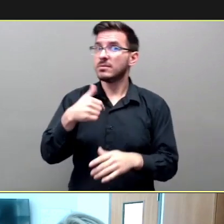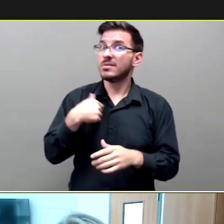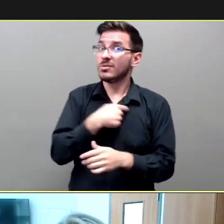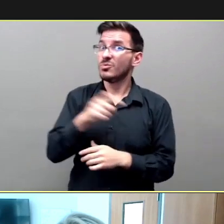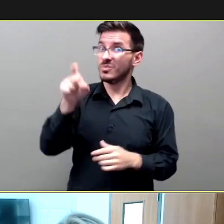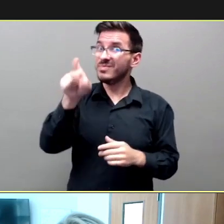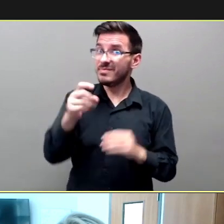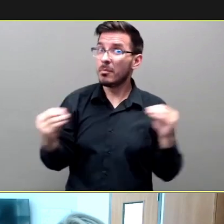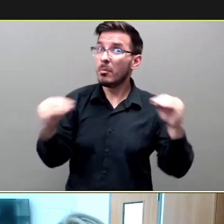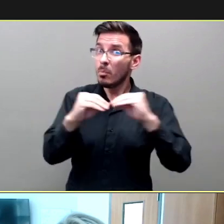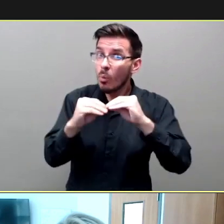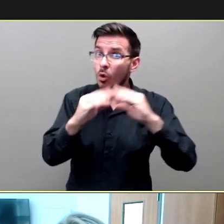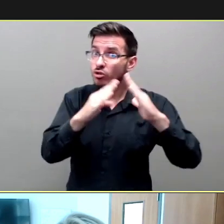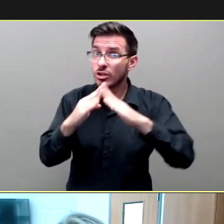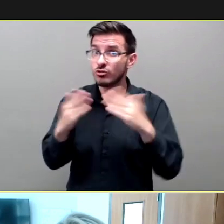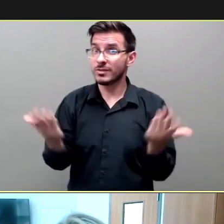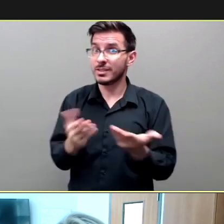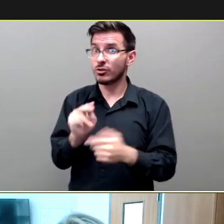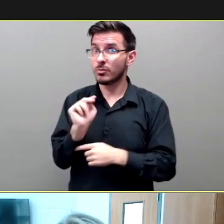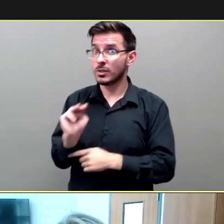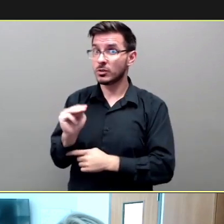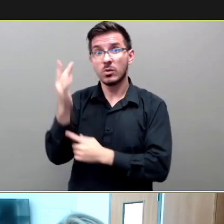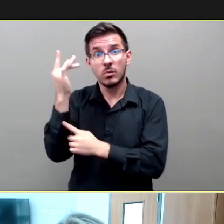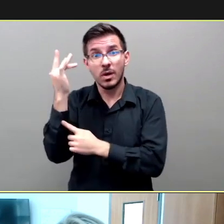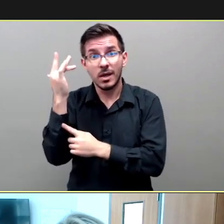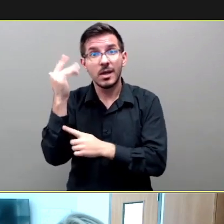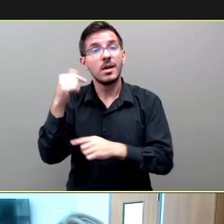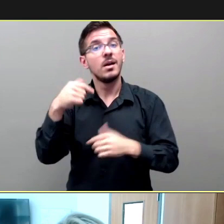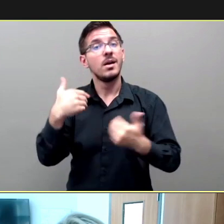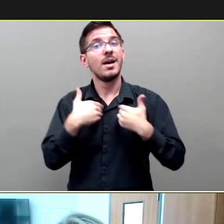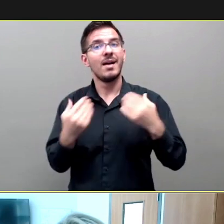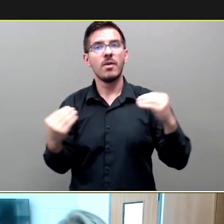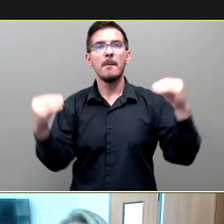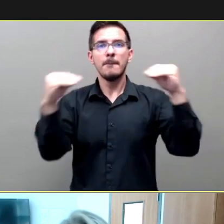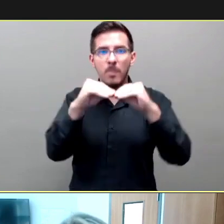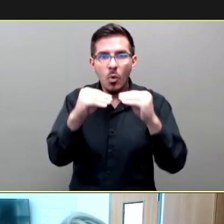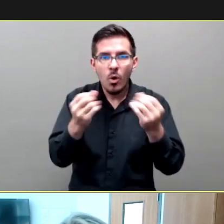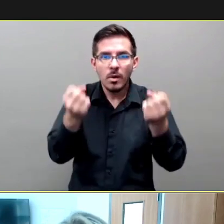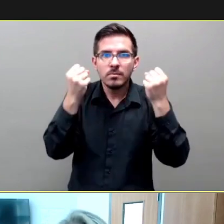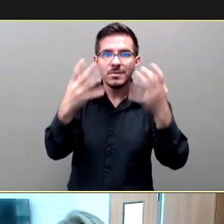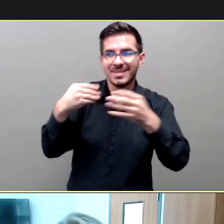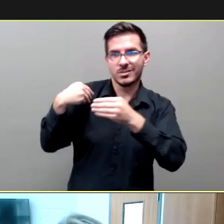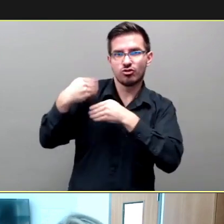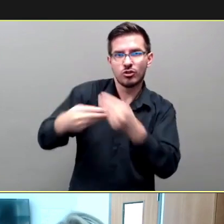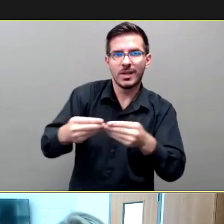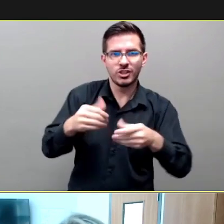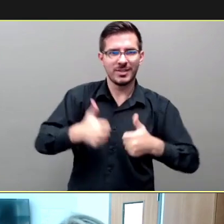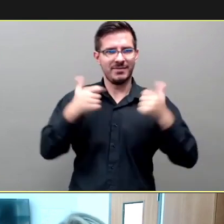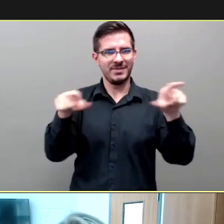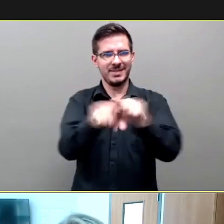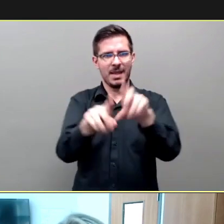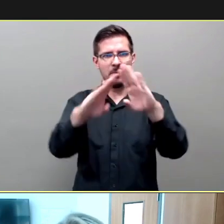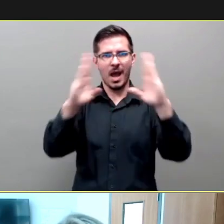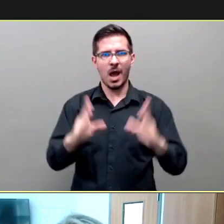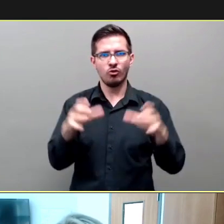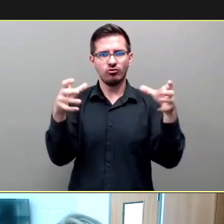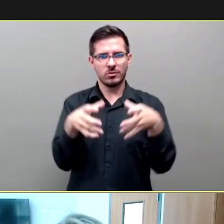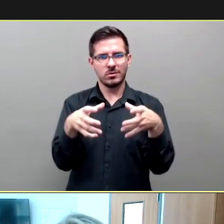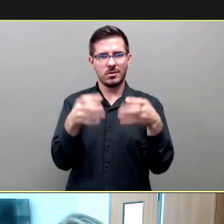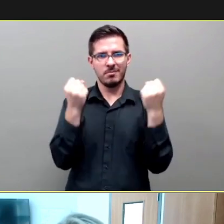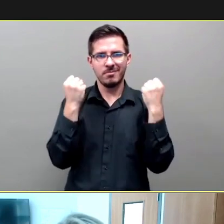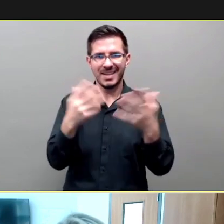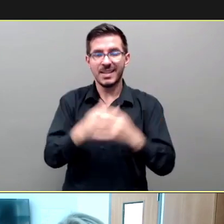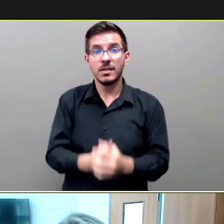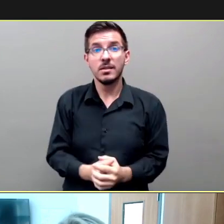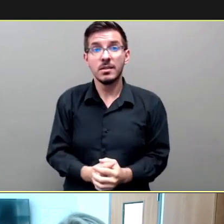New Mexico because we have more multi-generational households. And we have a lot of smaller